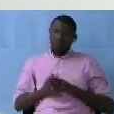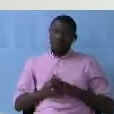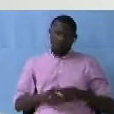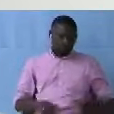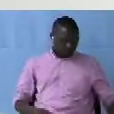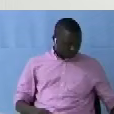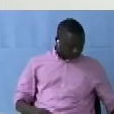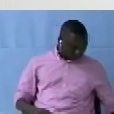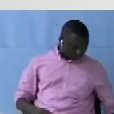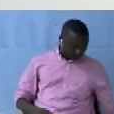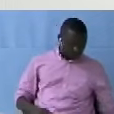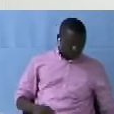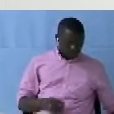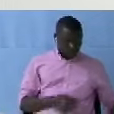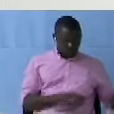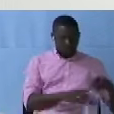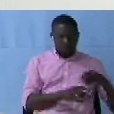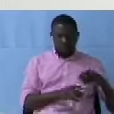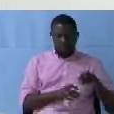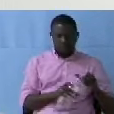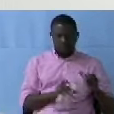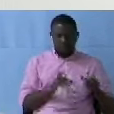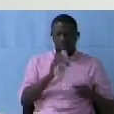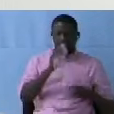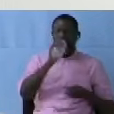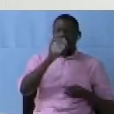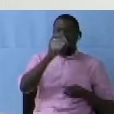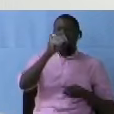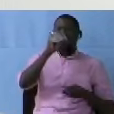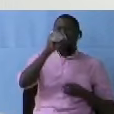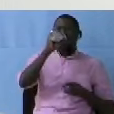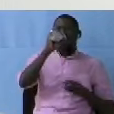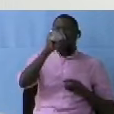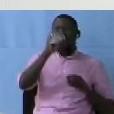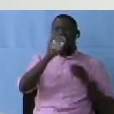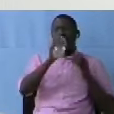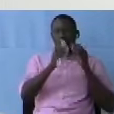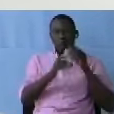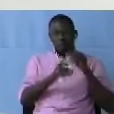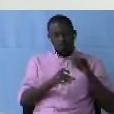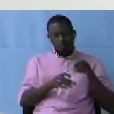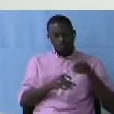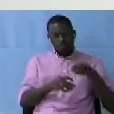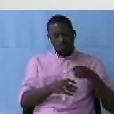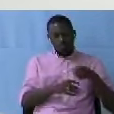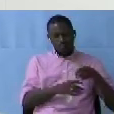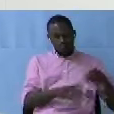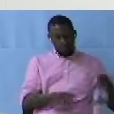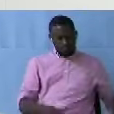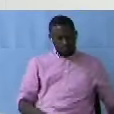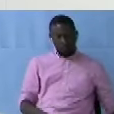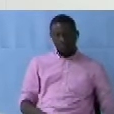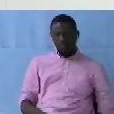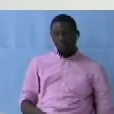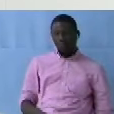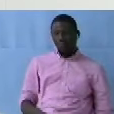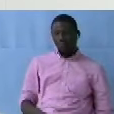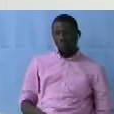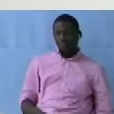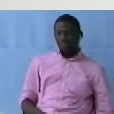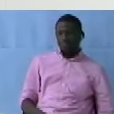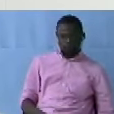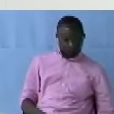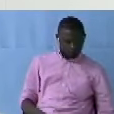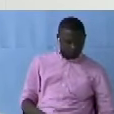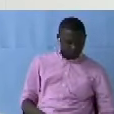ne ñi jégg nañ sarra yi nga xamantene lu lañ wataané fi légui. I think with due respect to my colleagues,